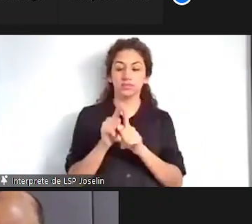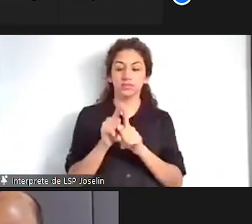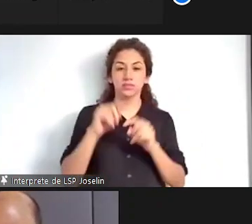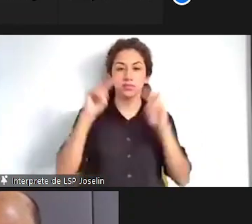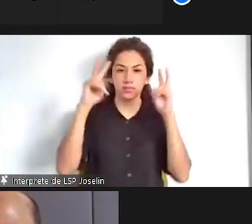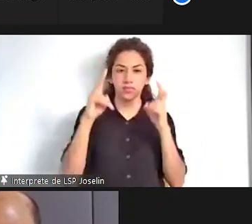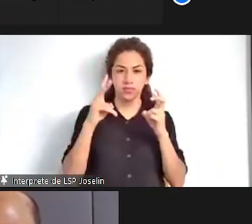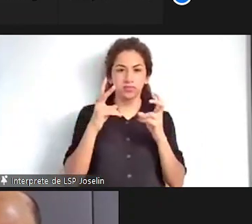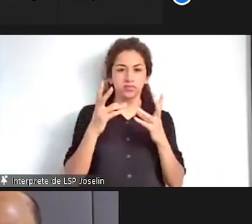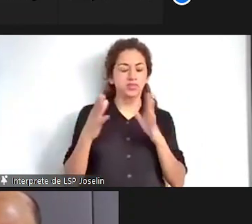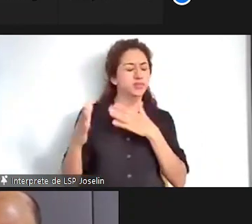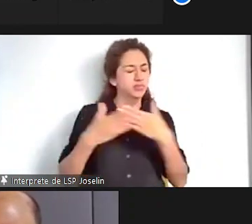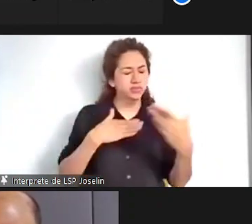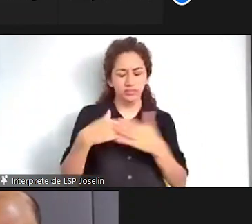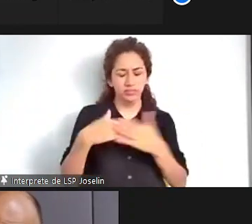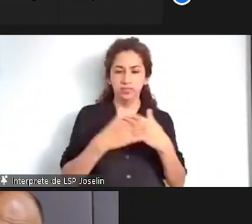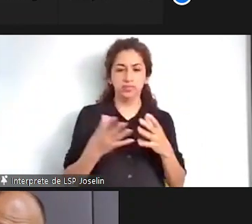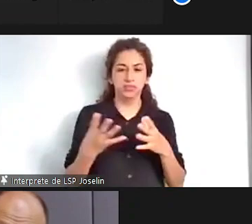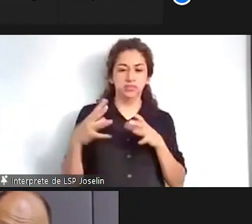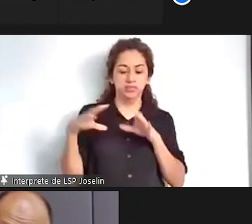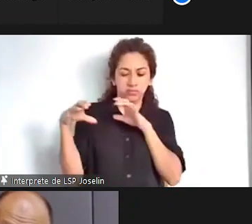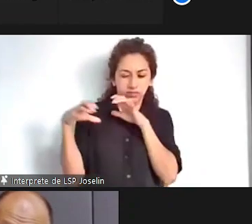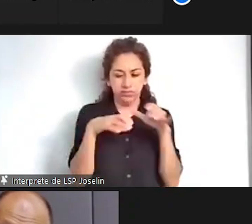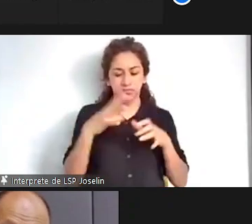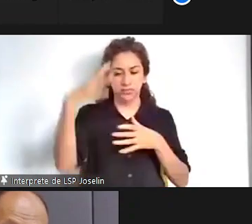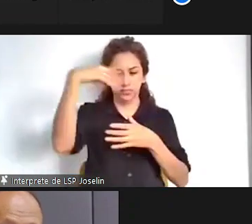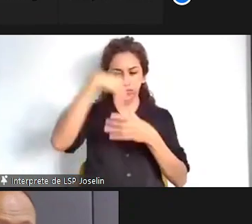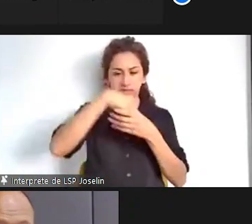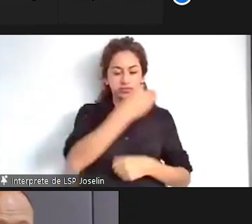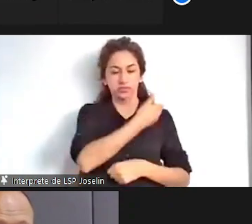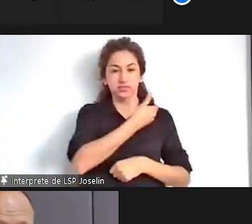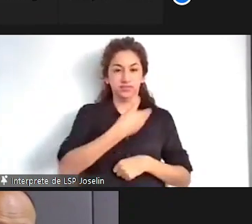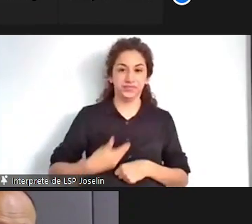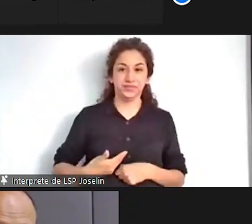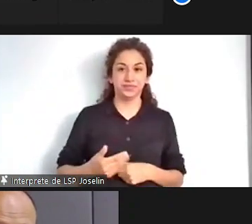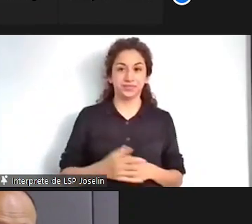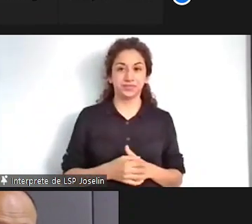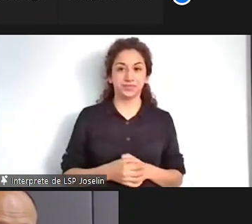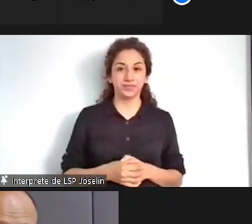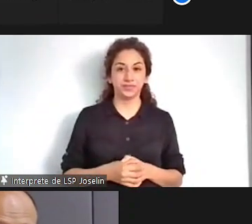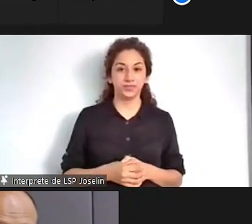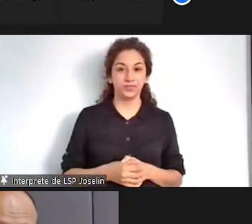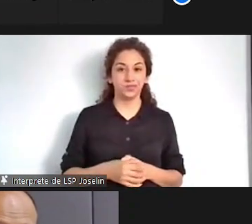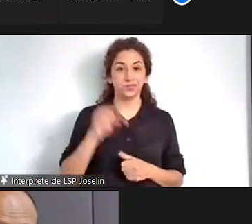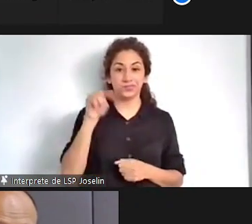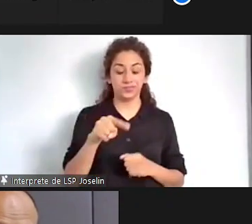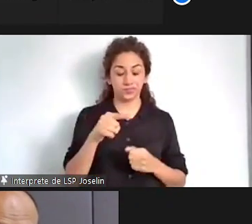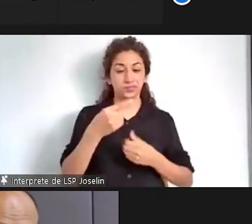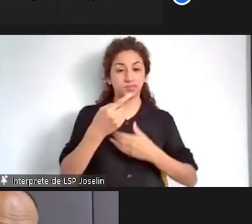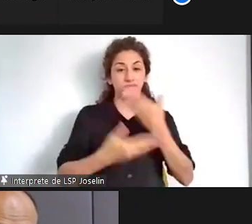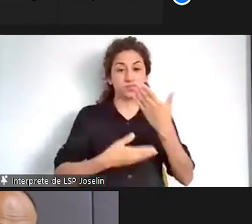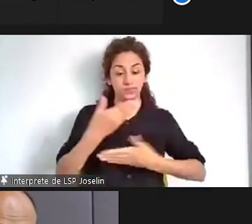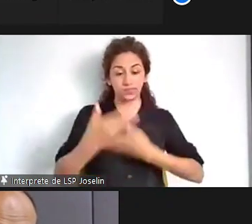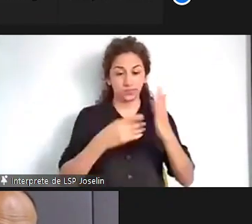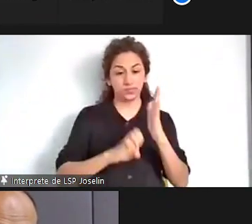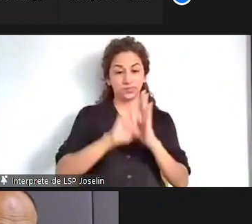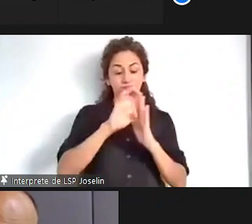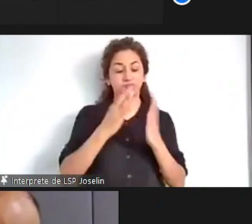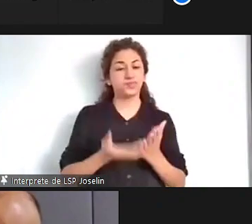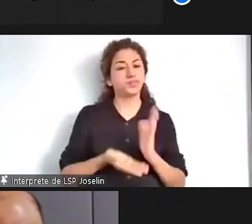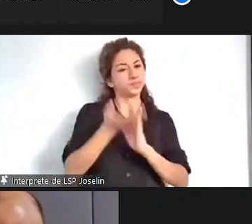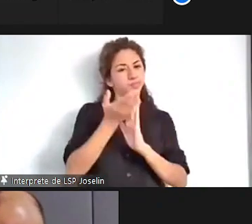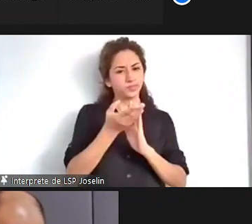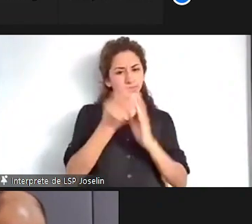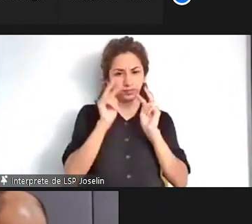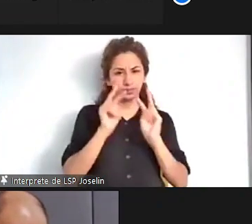a basic criteria in any criteria action of the uh country or the government as economic